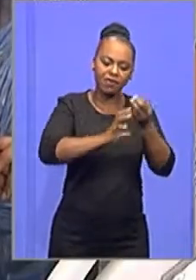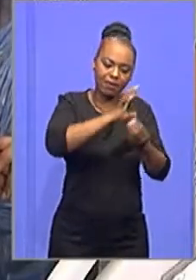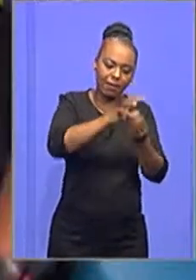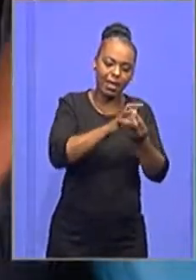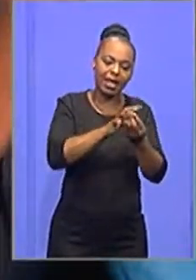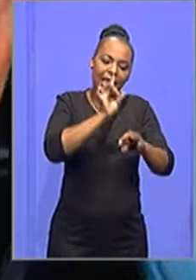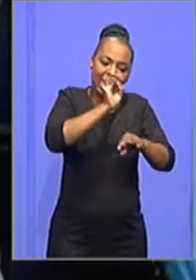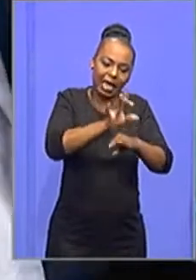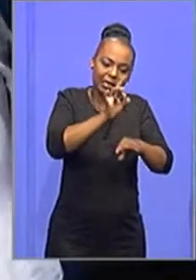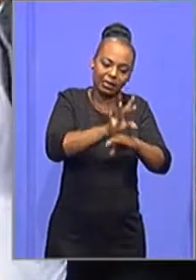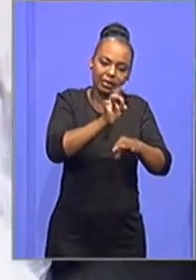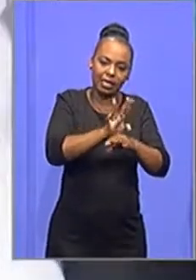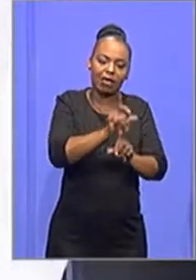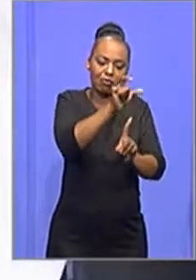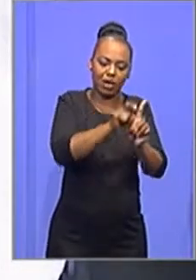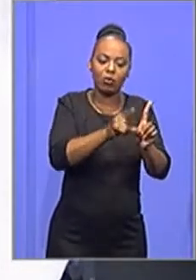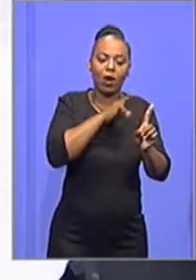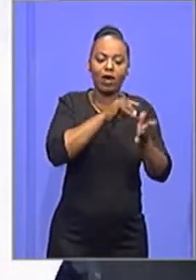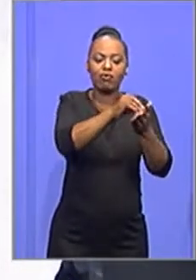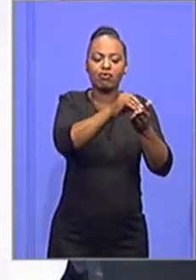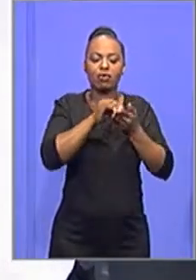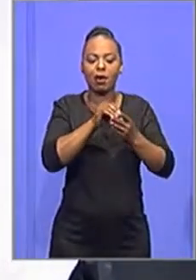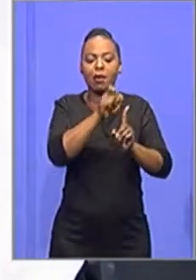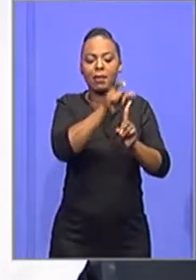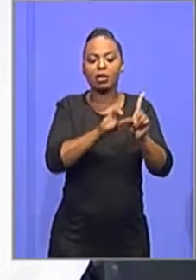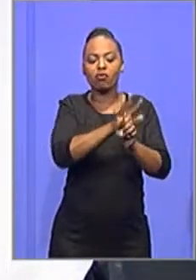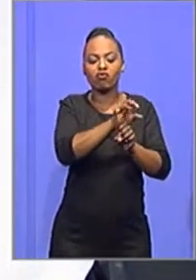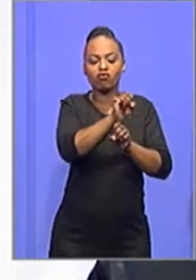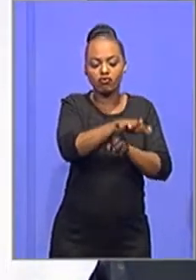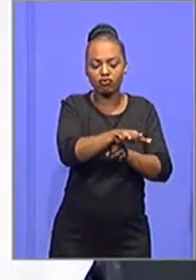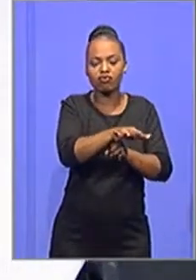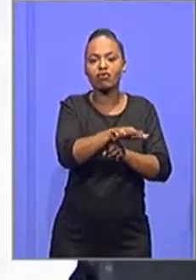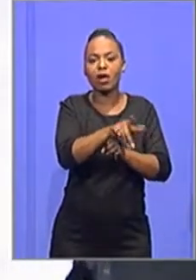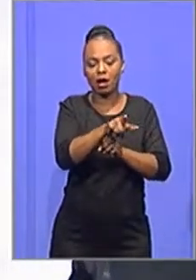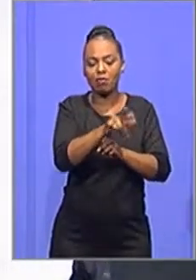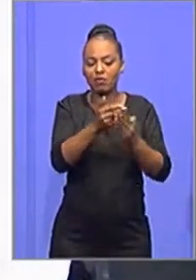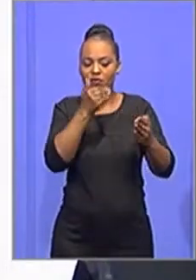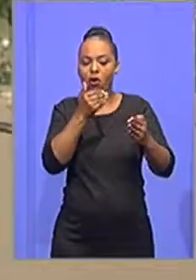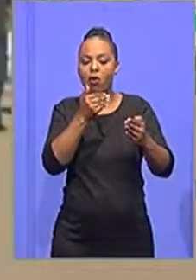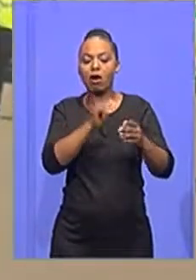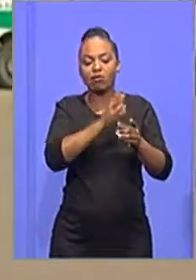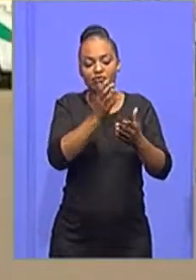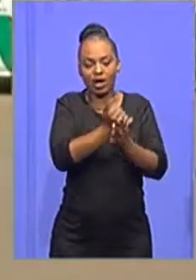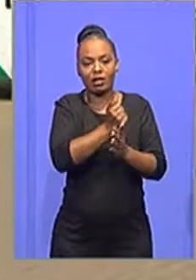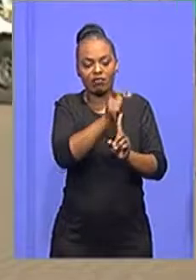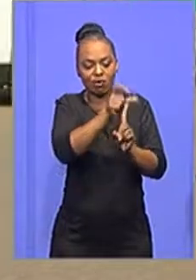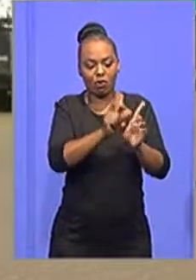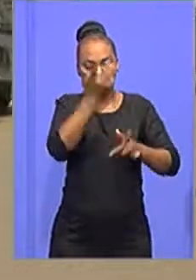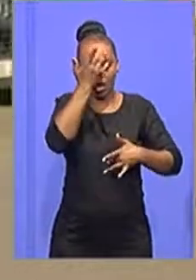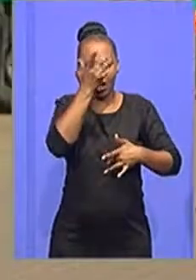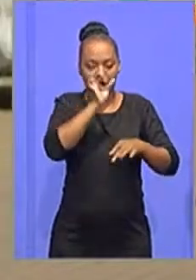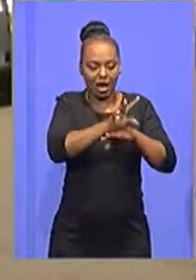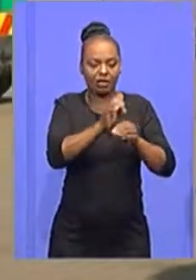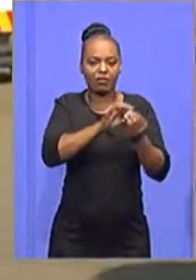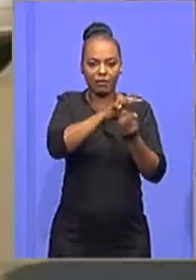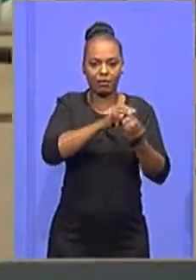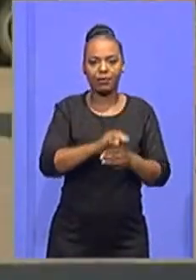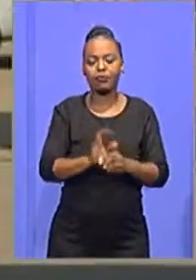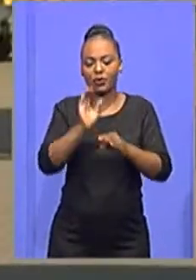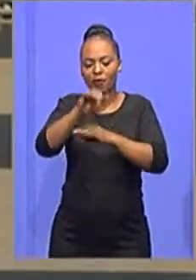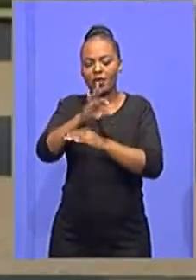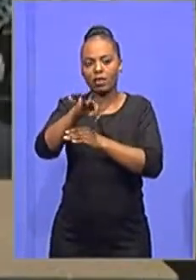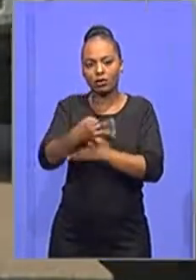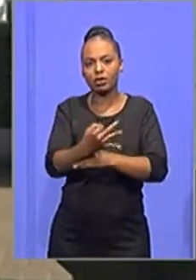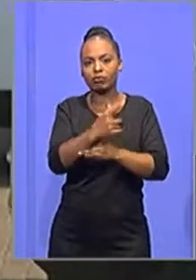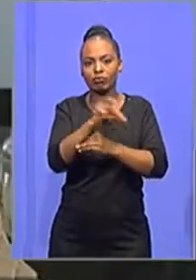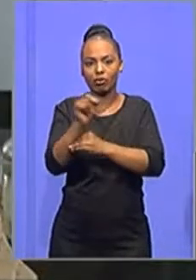person. Ntsi ntwa e masisi thata kgatlhanong le mogare wa corona. Badiri ba boitekanelo ba feta 3,700 kwa